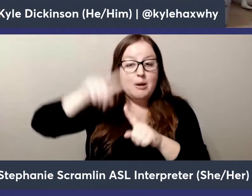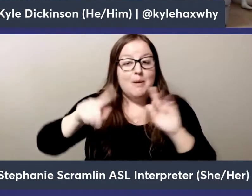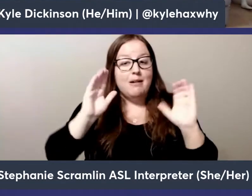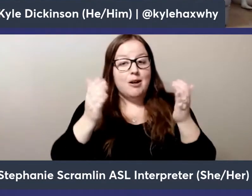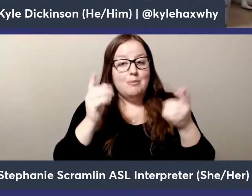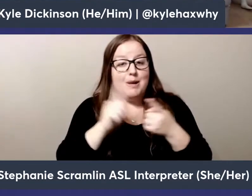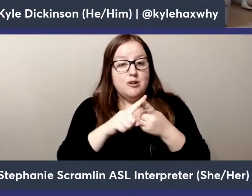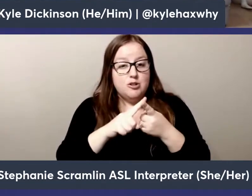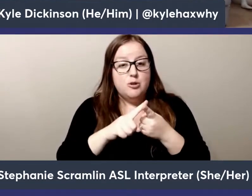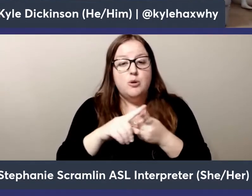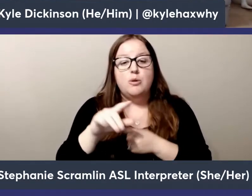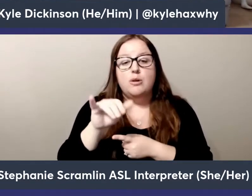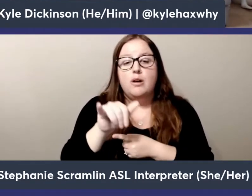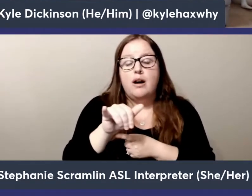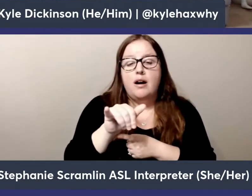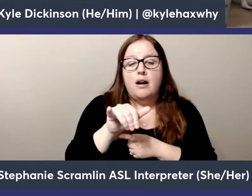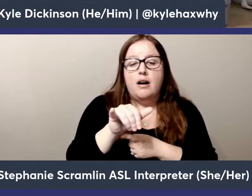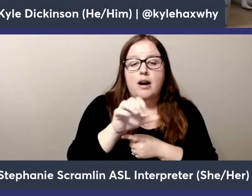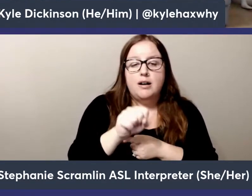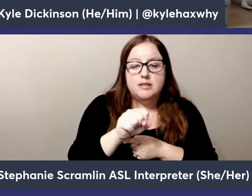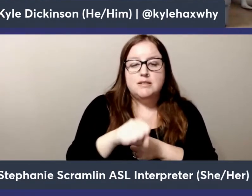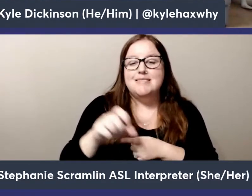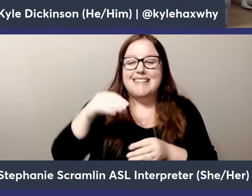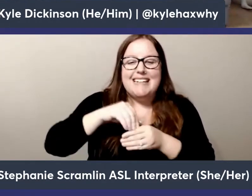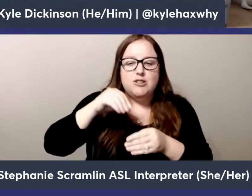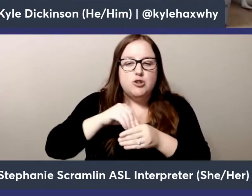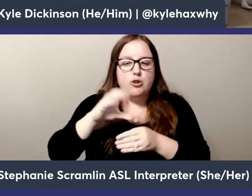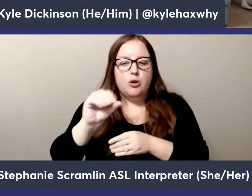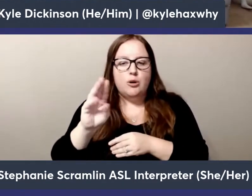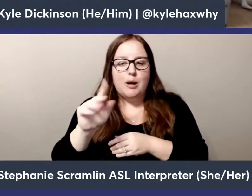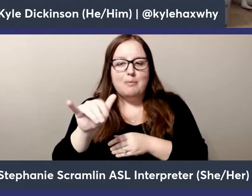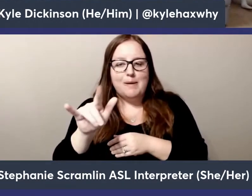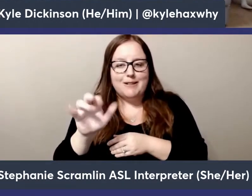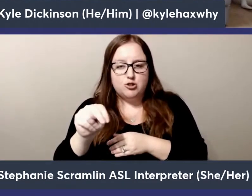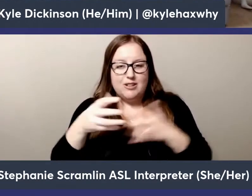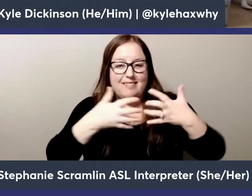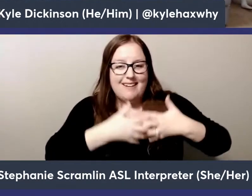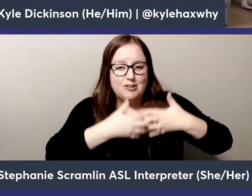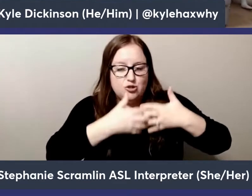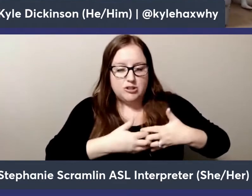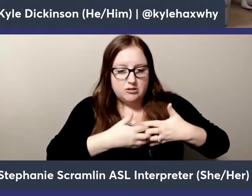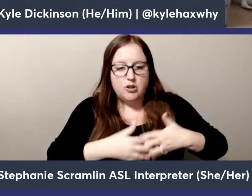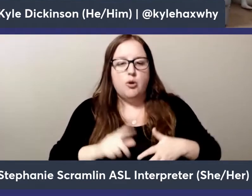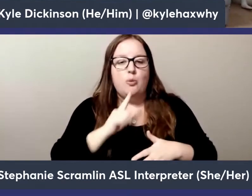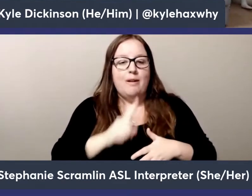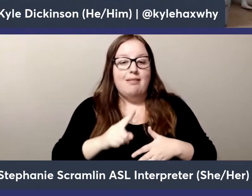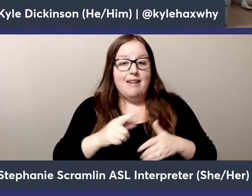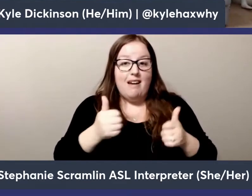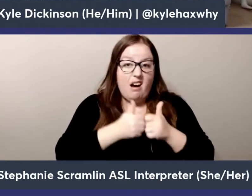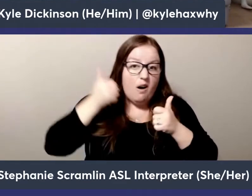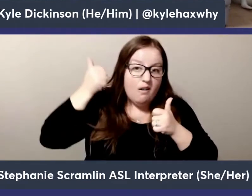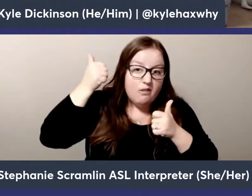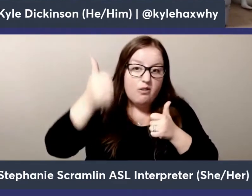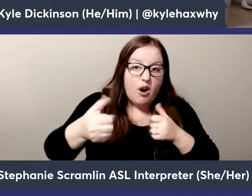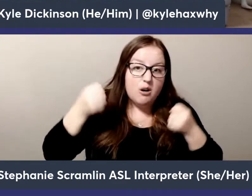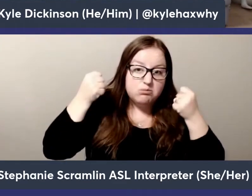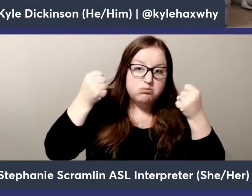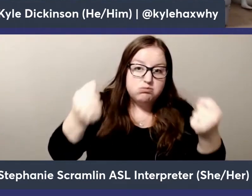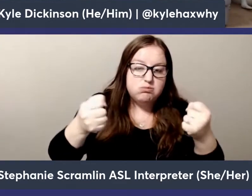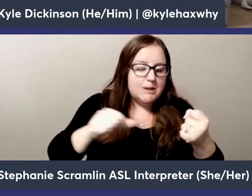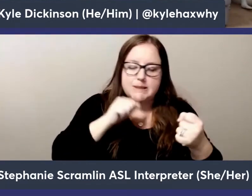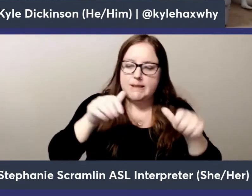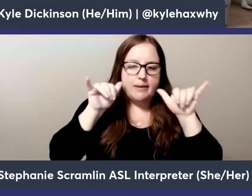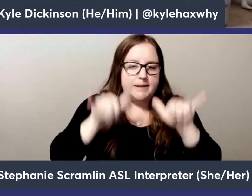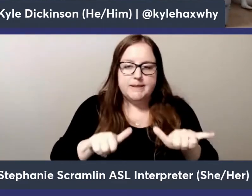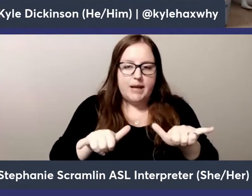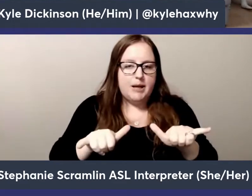ICE vehicles or internal combustion engine vehicles, the range is not up to that